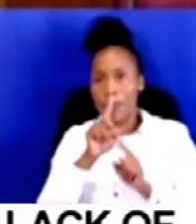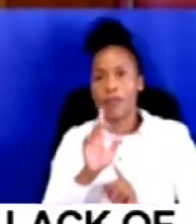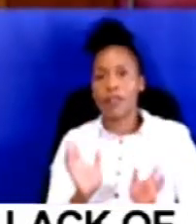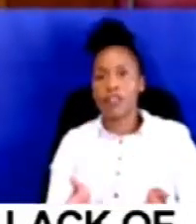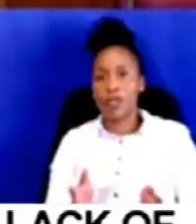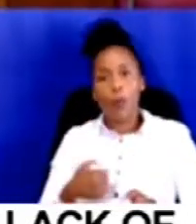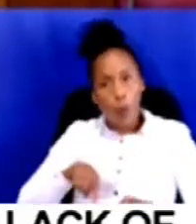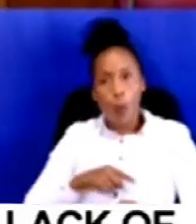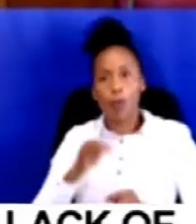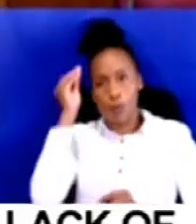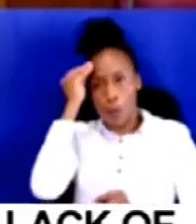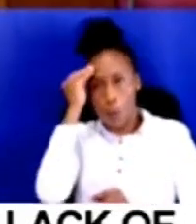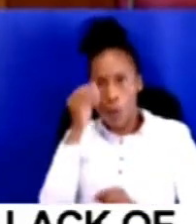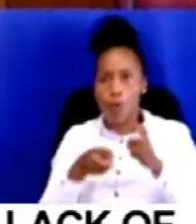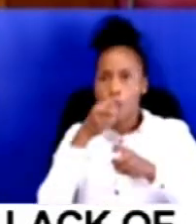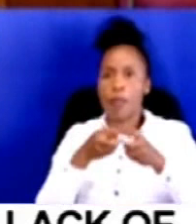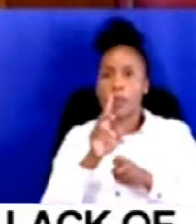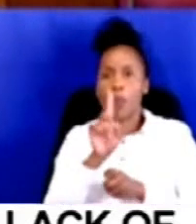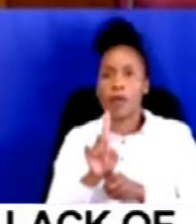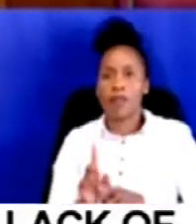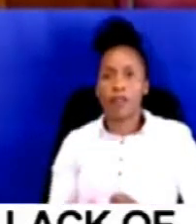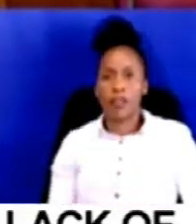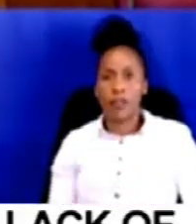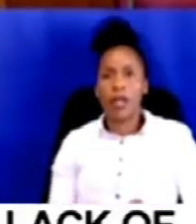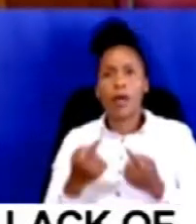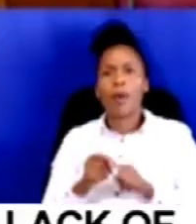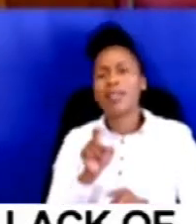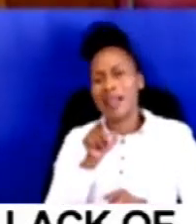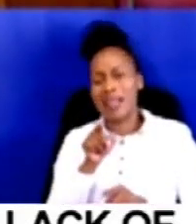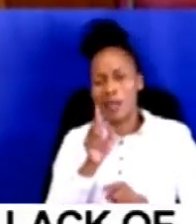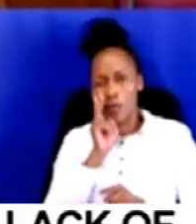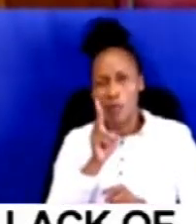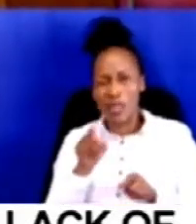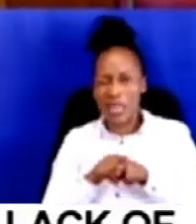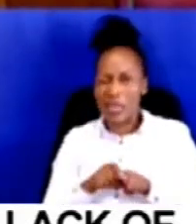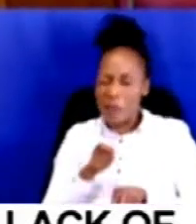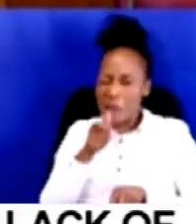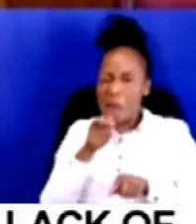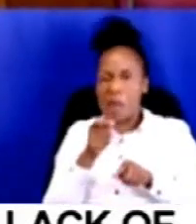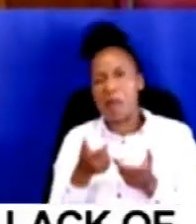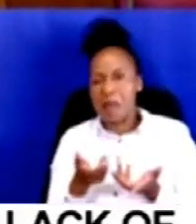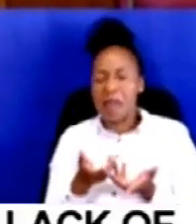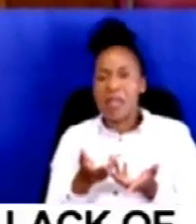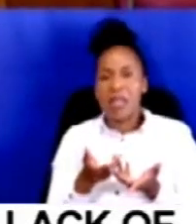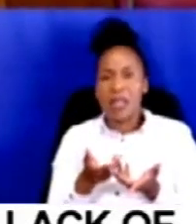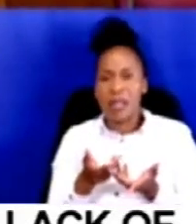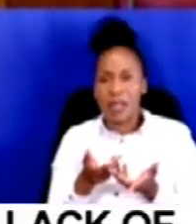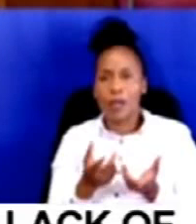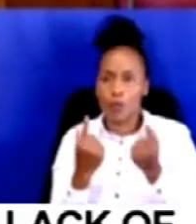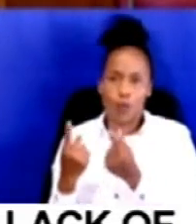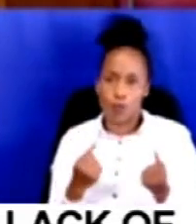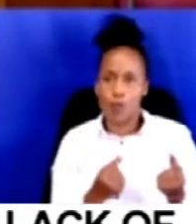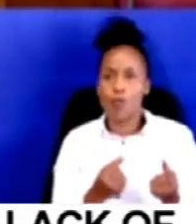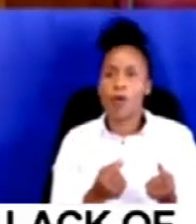know what the problems are, but there seems to be a little appetite to deal with the issues